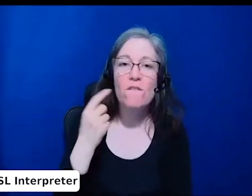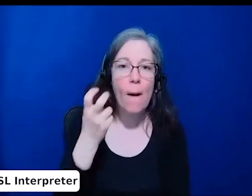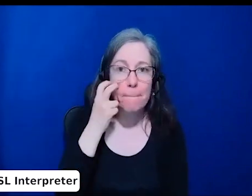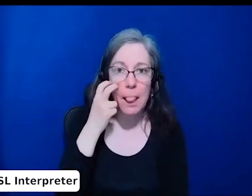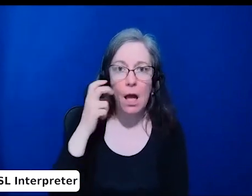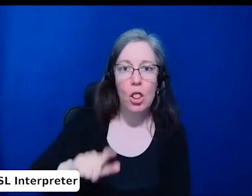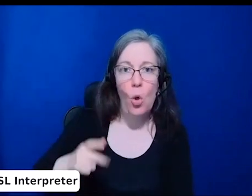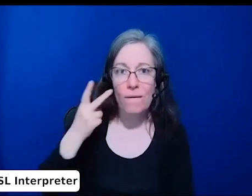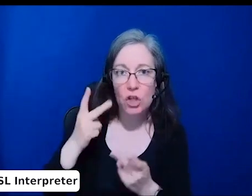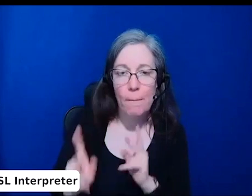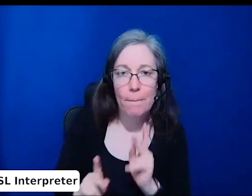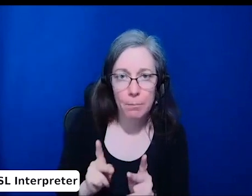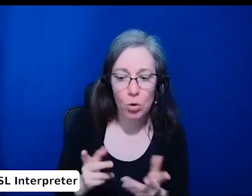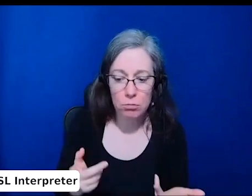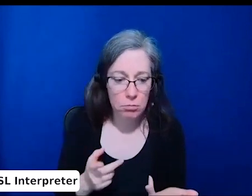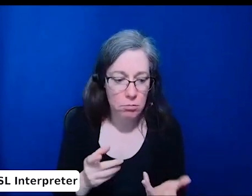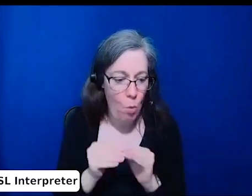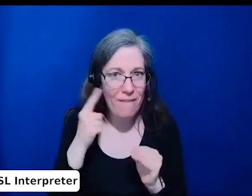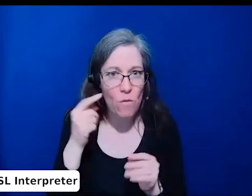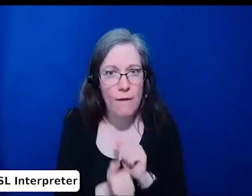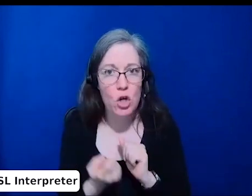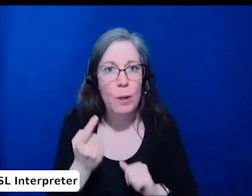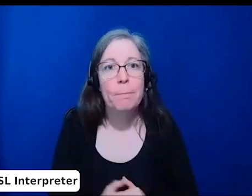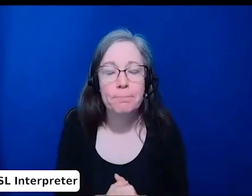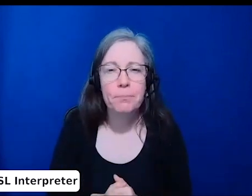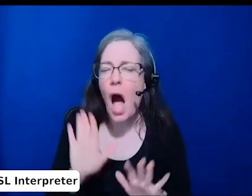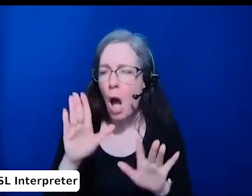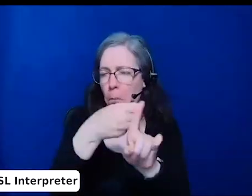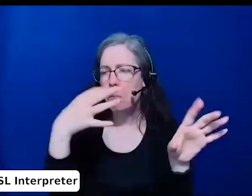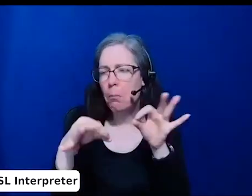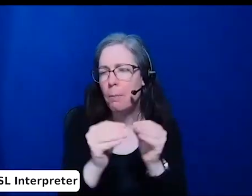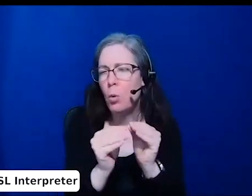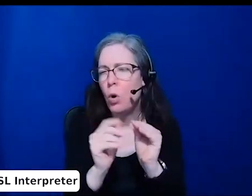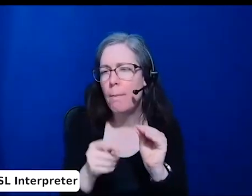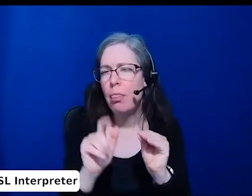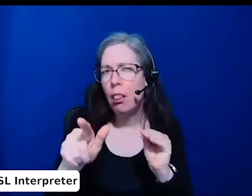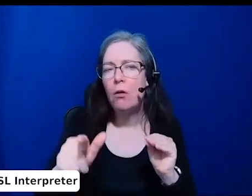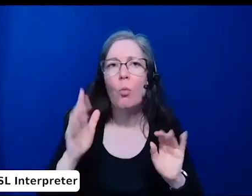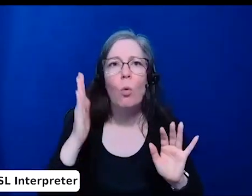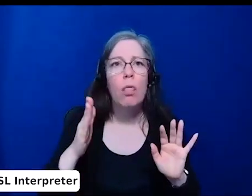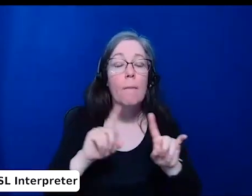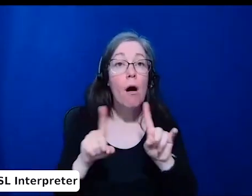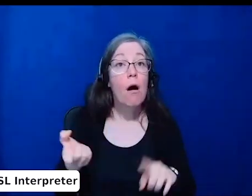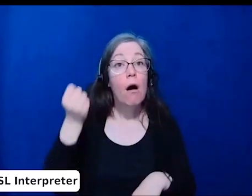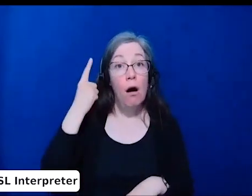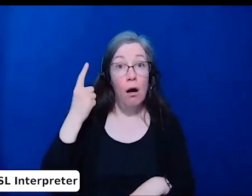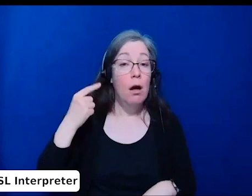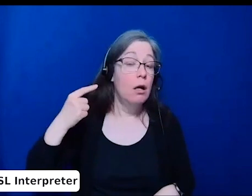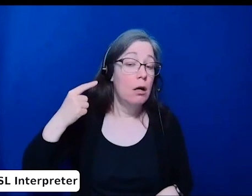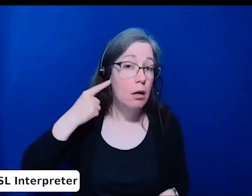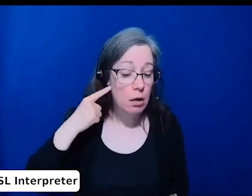that in a bit. So branching off from this idea of data sonification is,